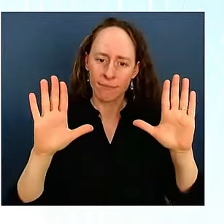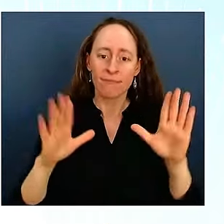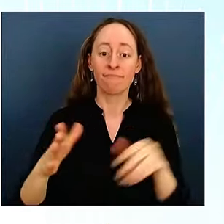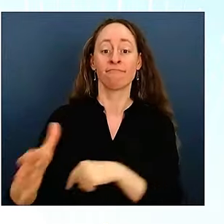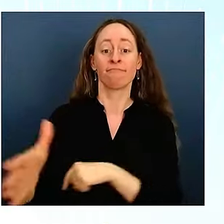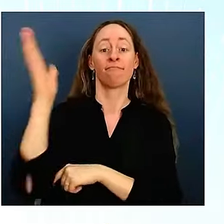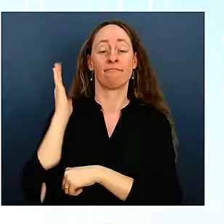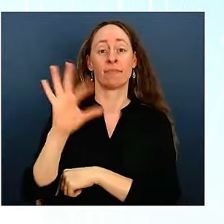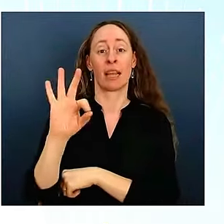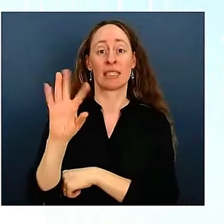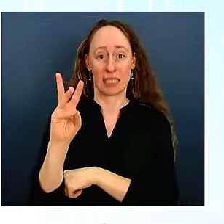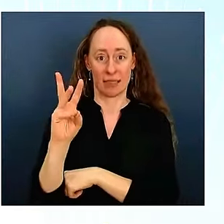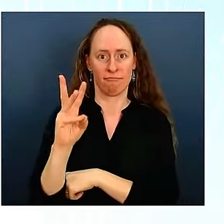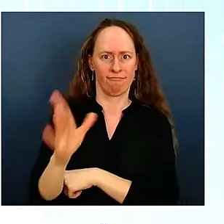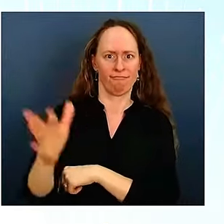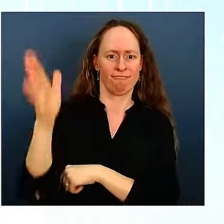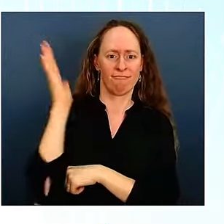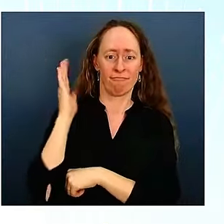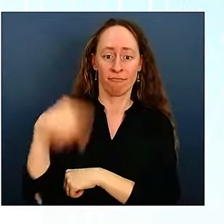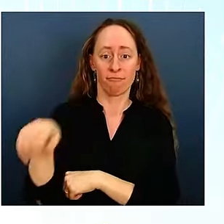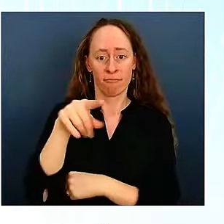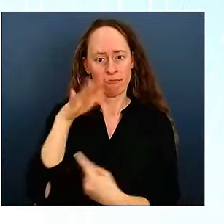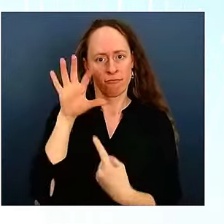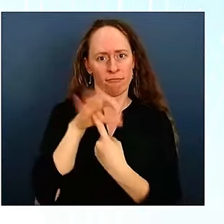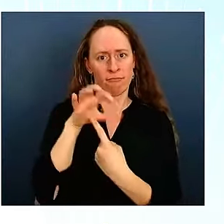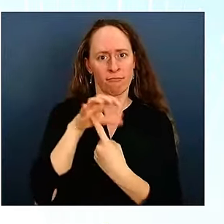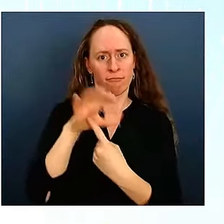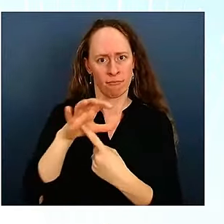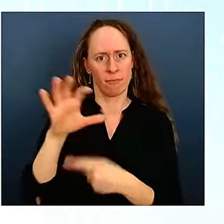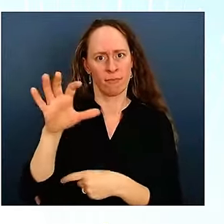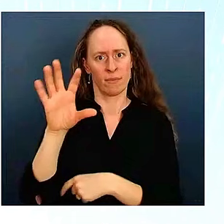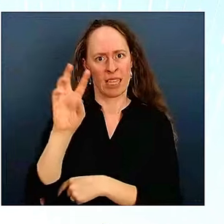trophies. That's a lot.